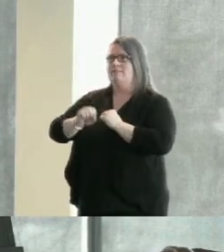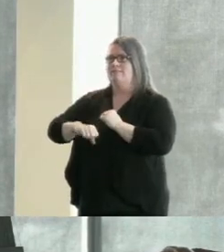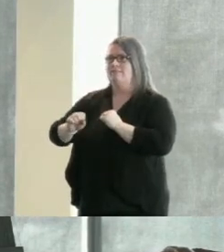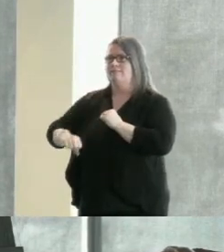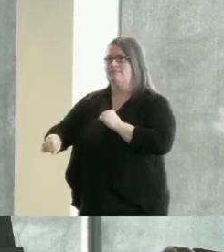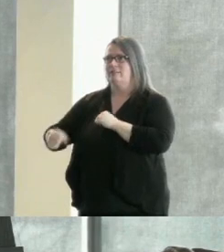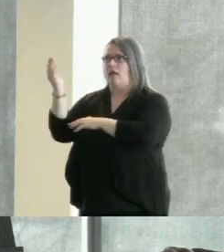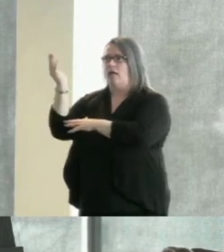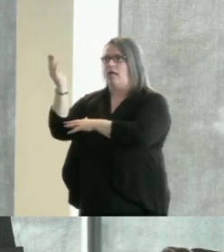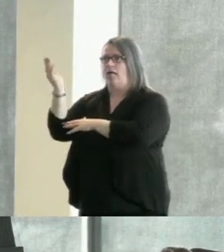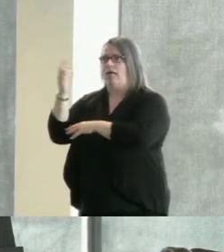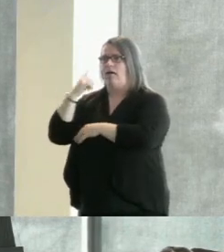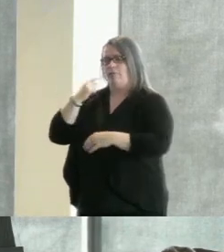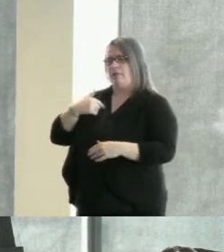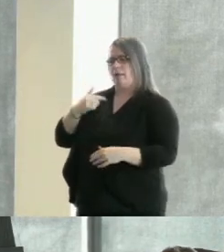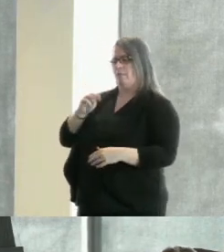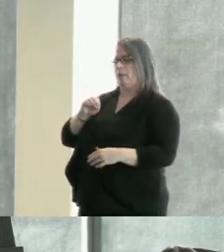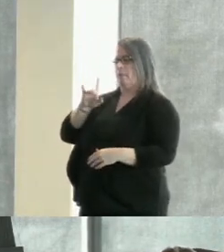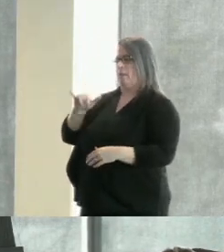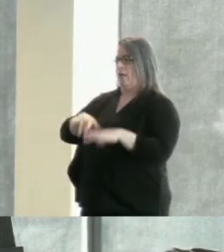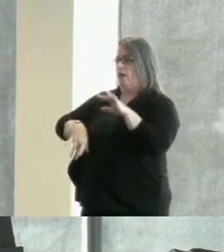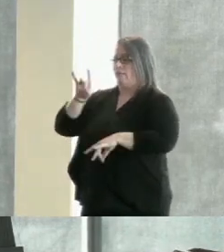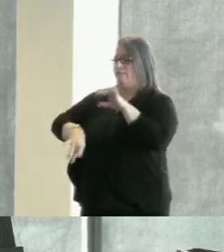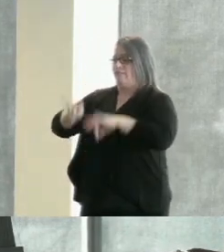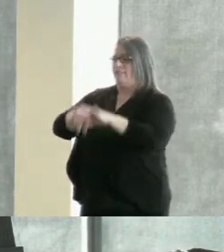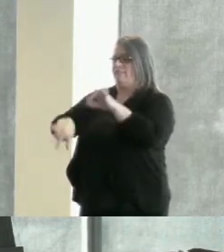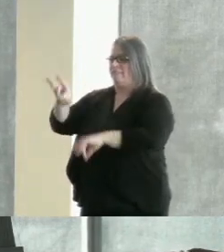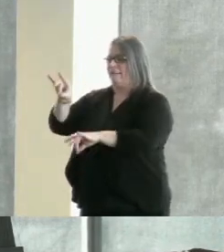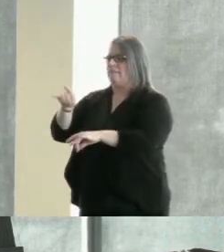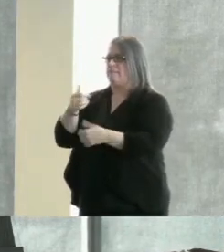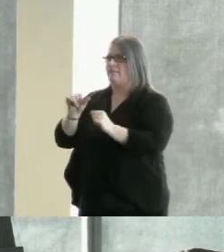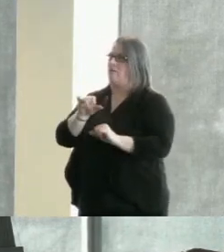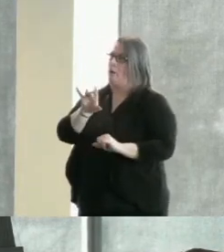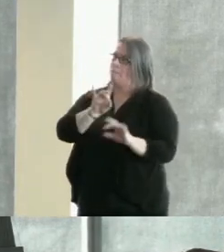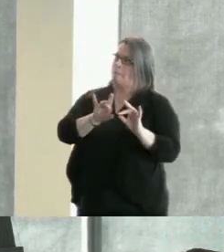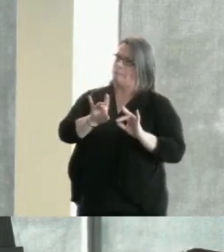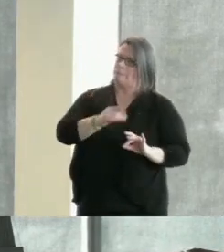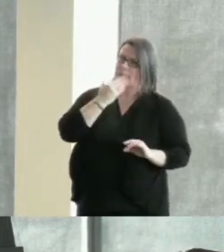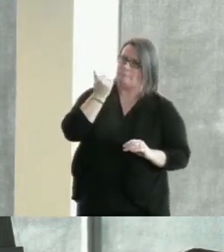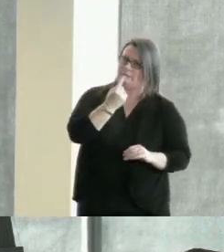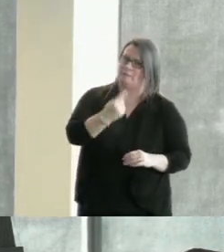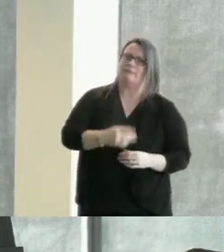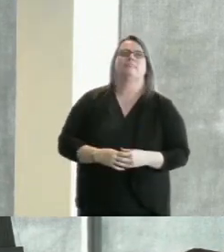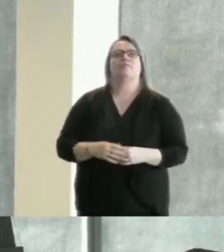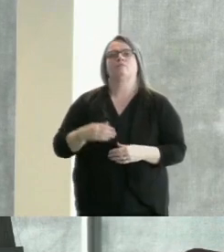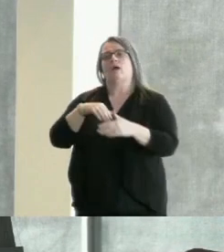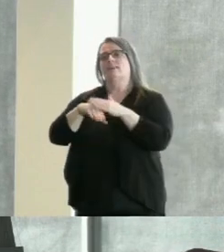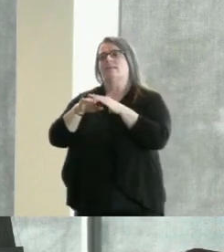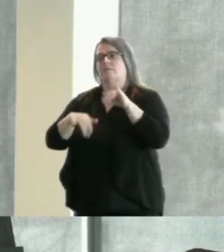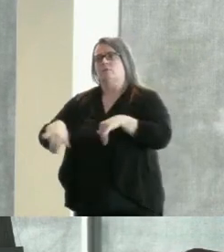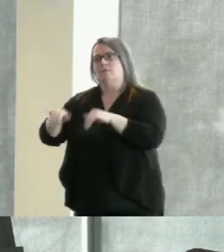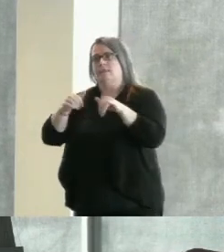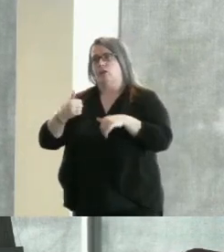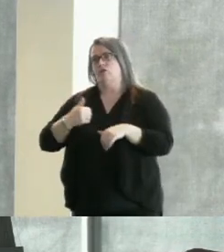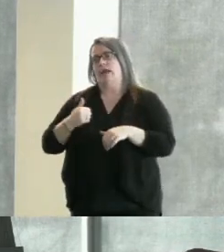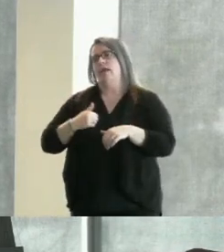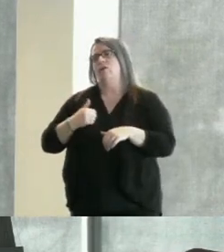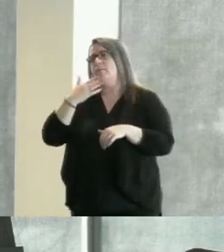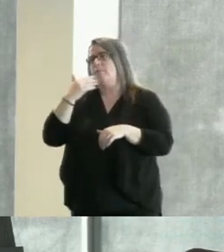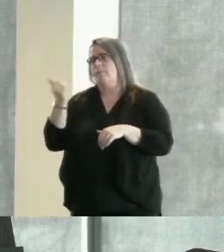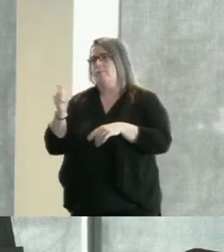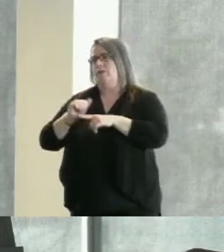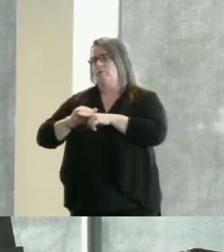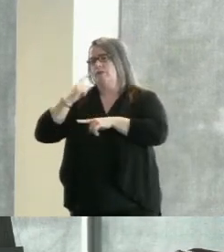went down a rabbit hole trying to pick the best ones. So the Accessible Standards Canada, best practices